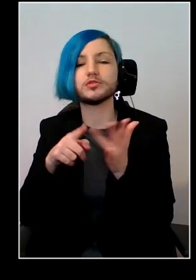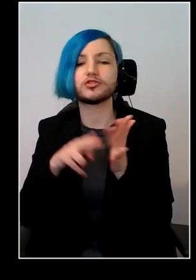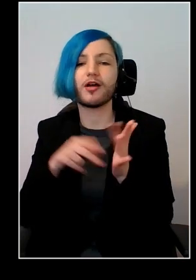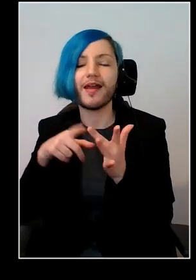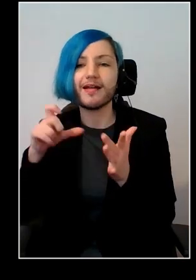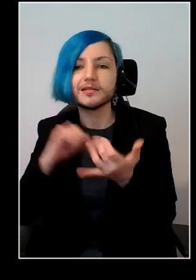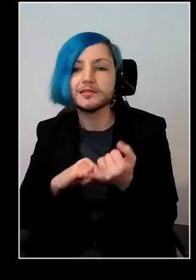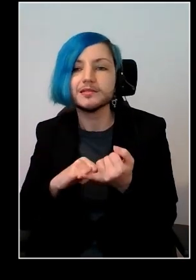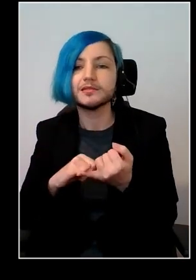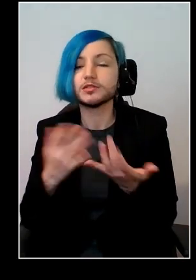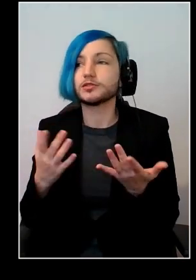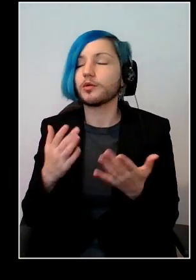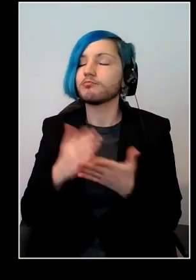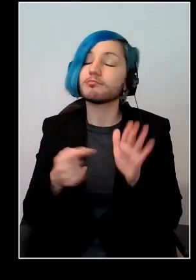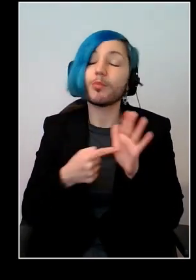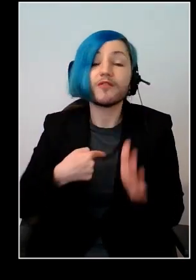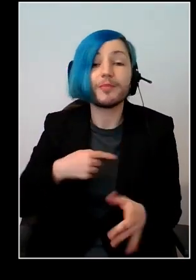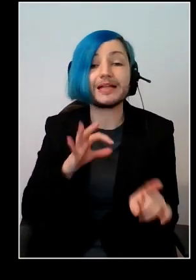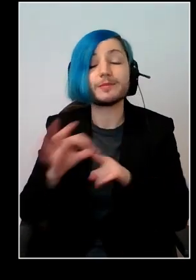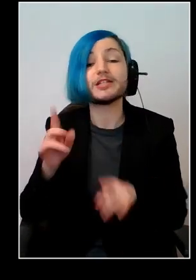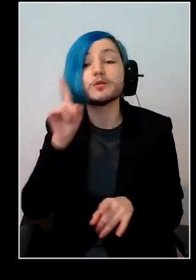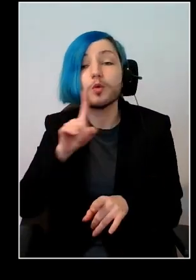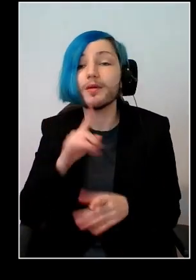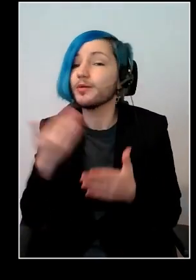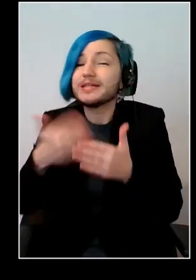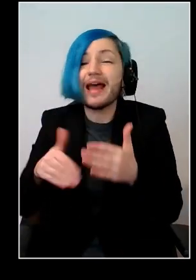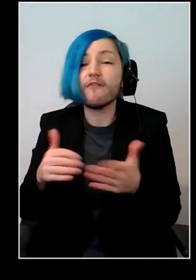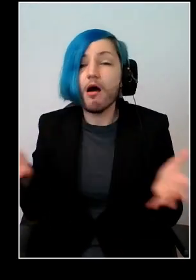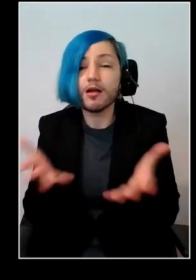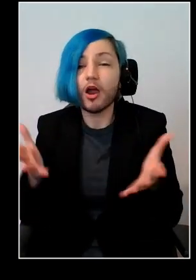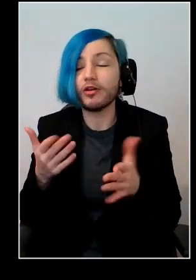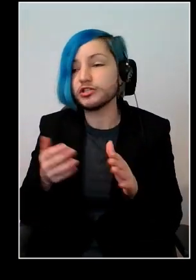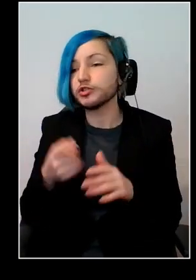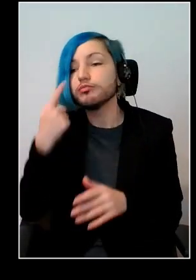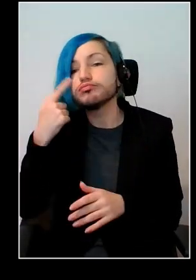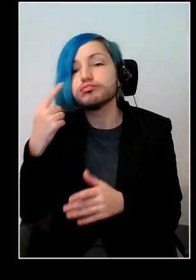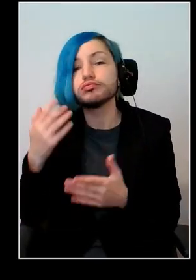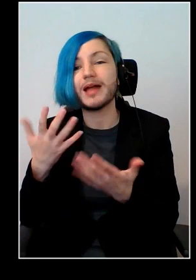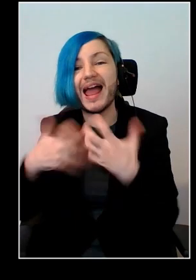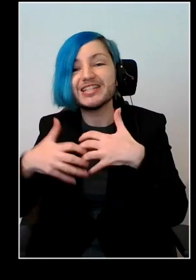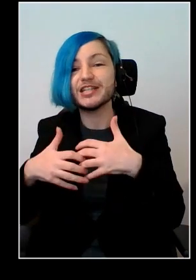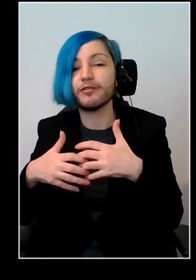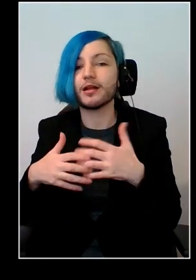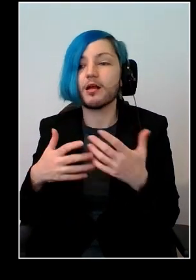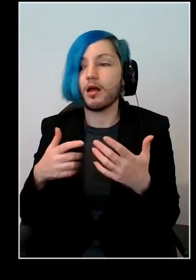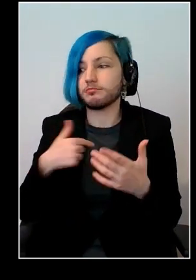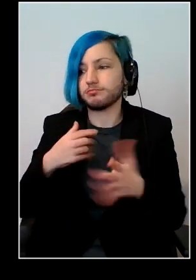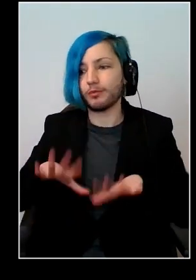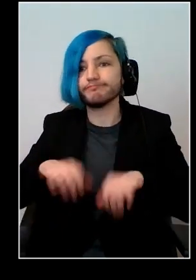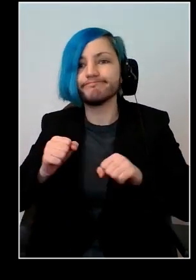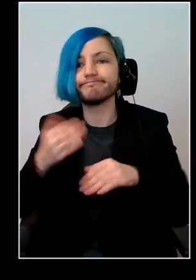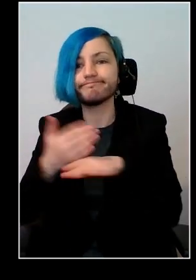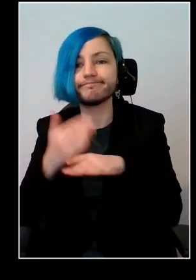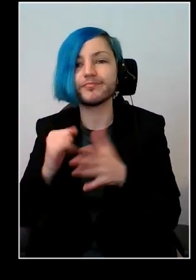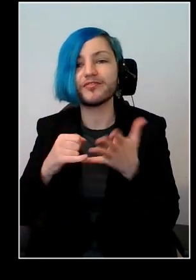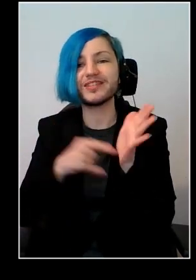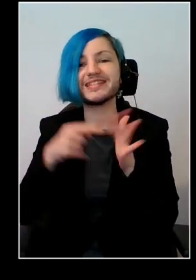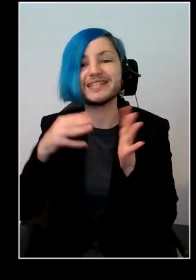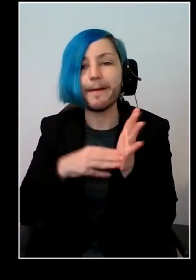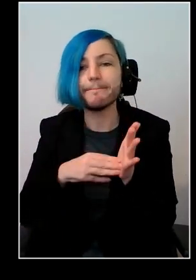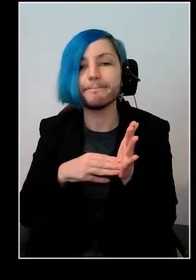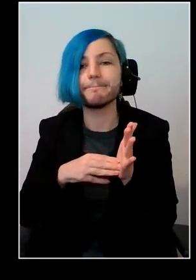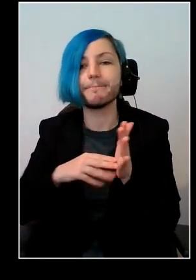exposed to or encouraged to enter engineering, a different route into a STEM company. Some advice I would give to